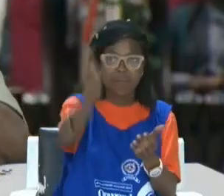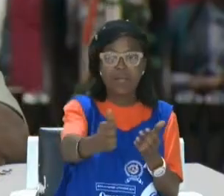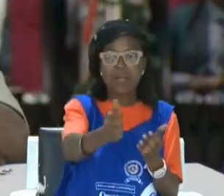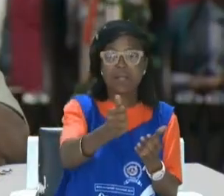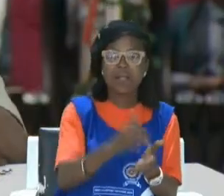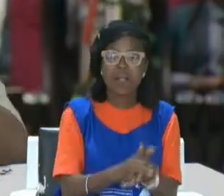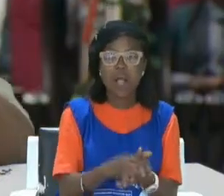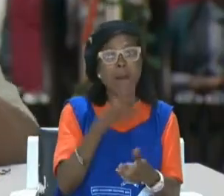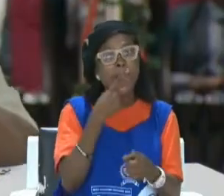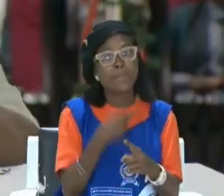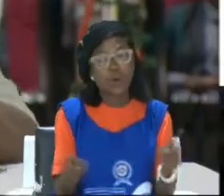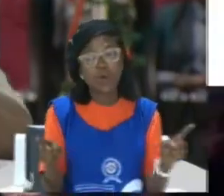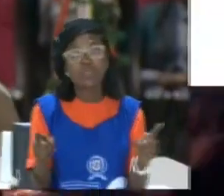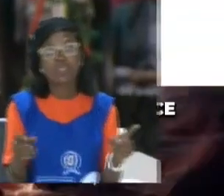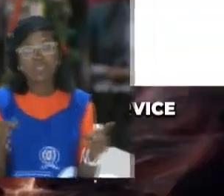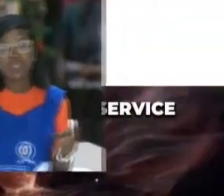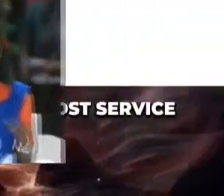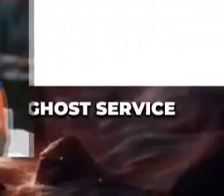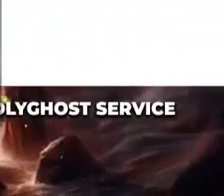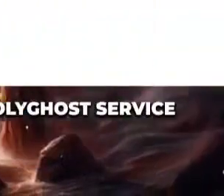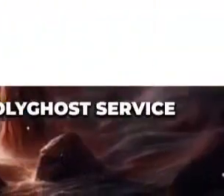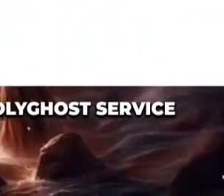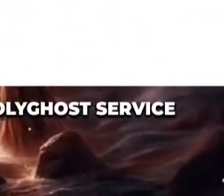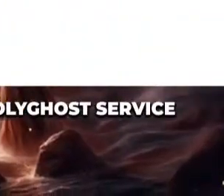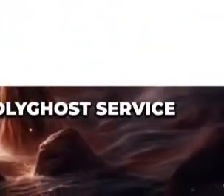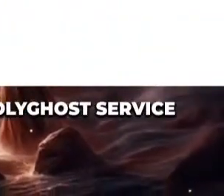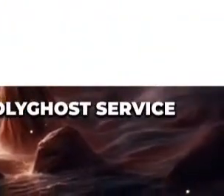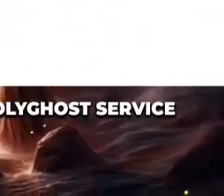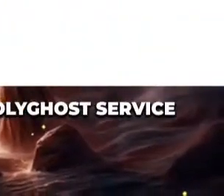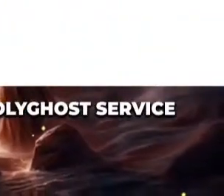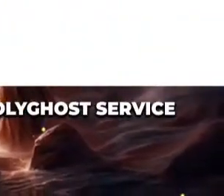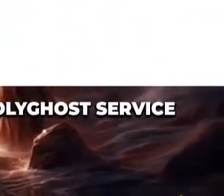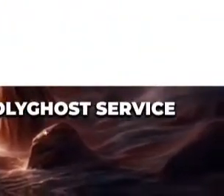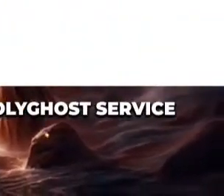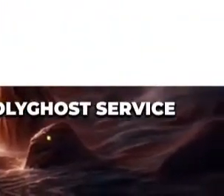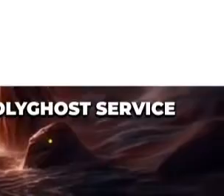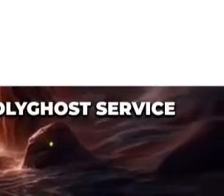But if he looks at you and he knows